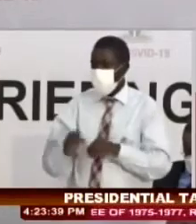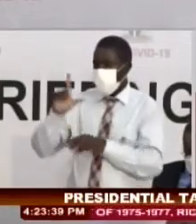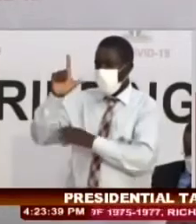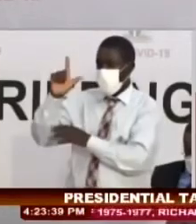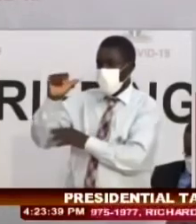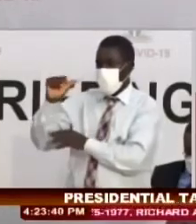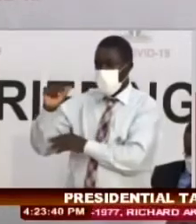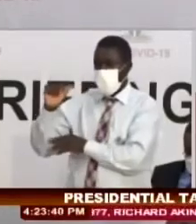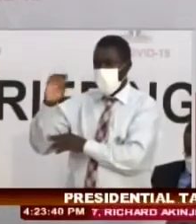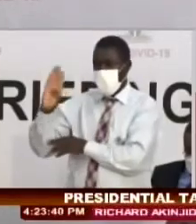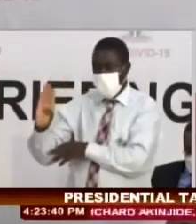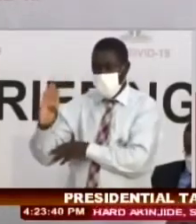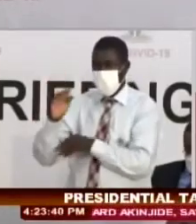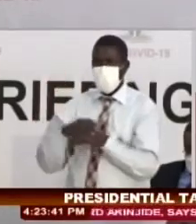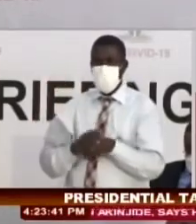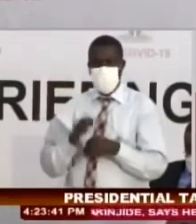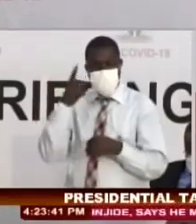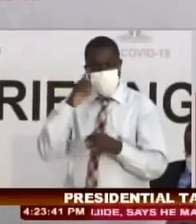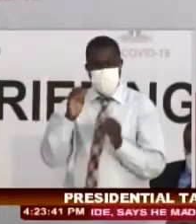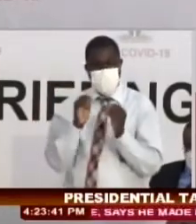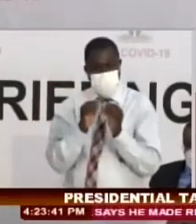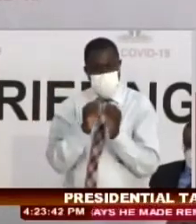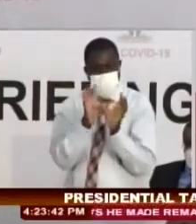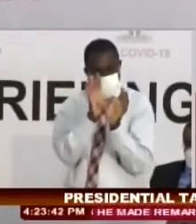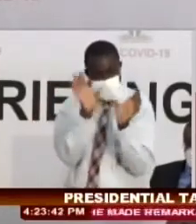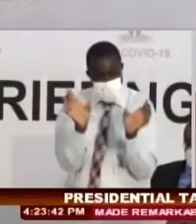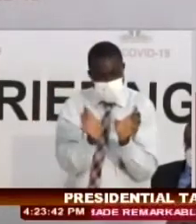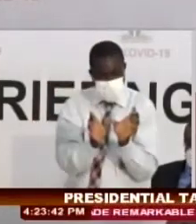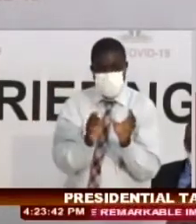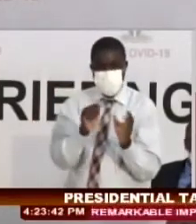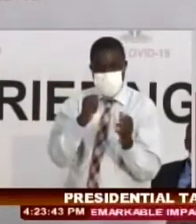will announce more laboratories soon.